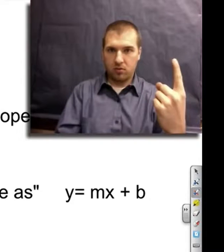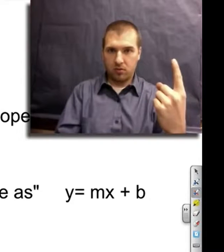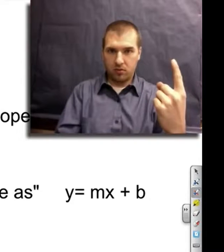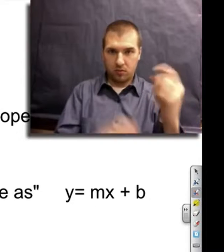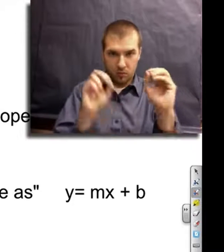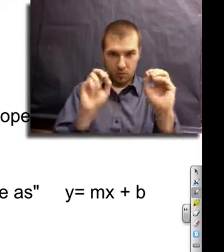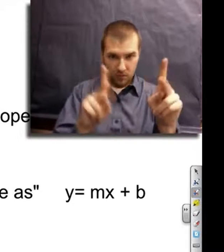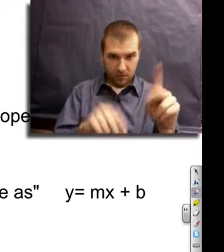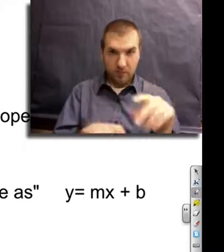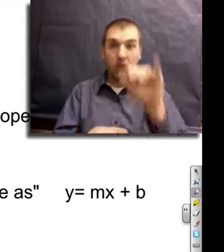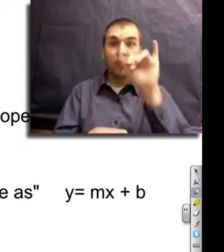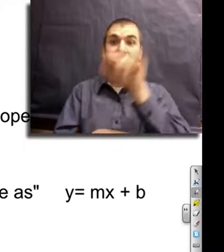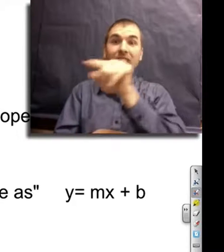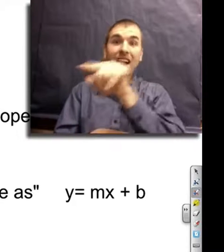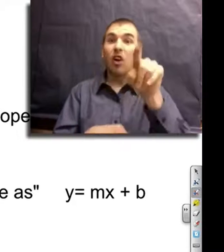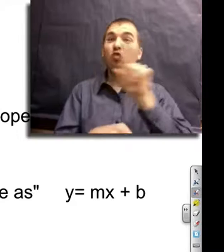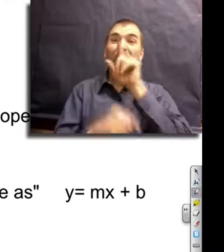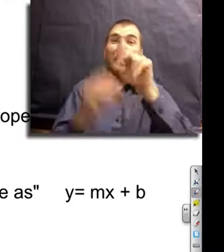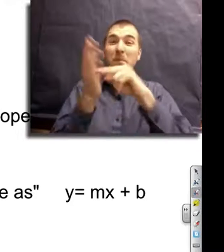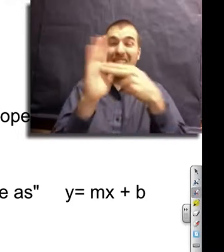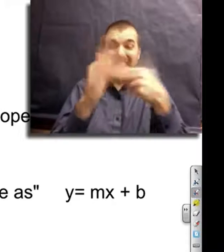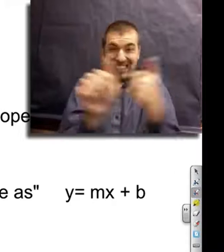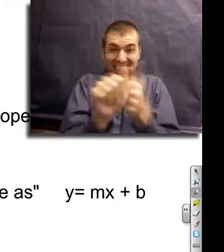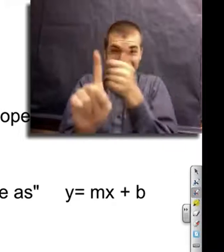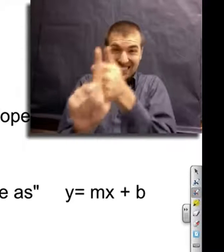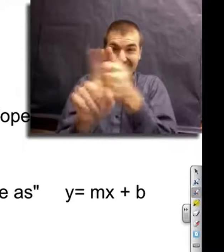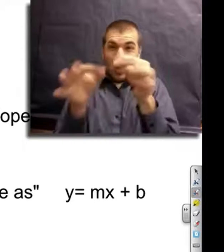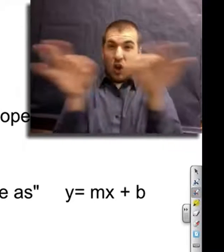minus x1, and the x's are in parentheses.